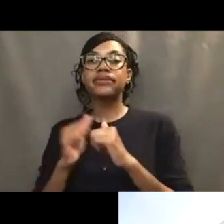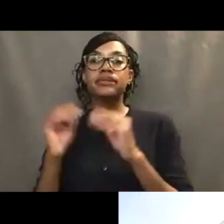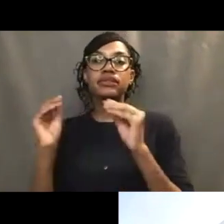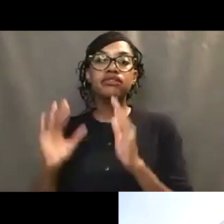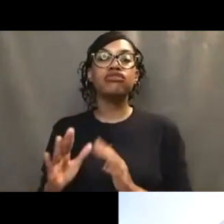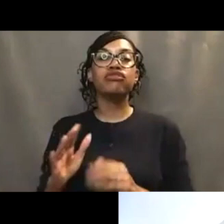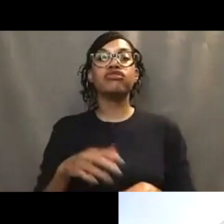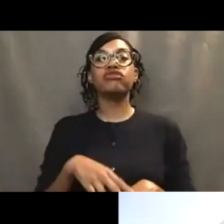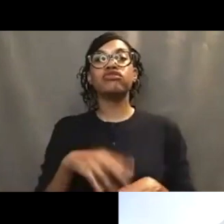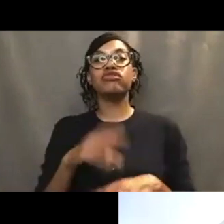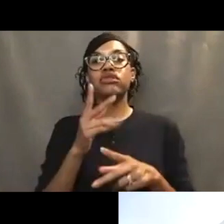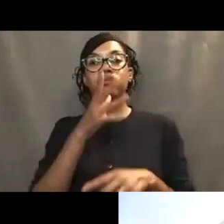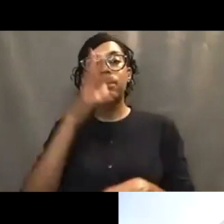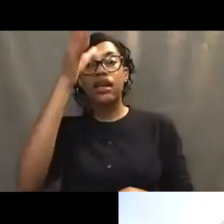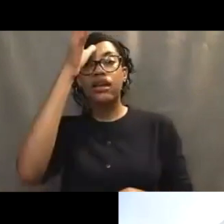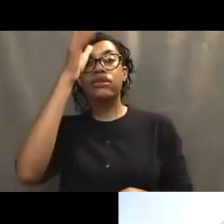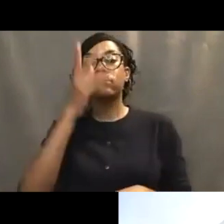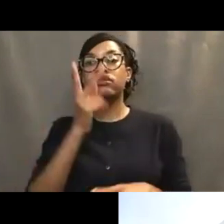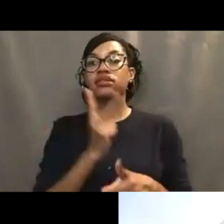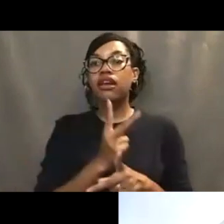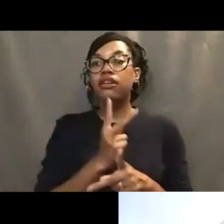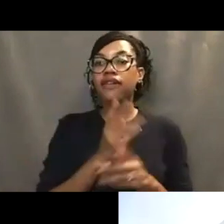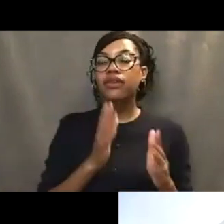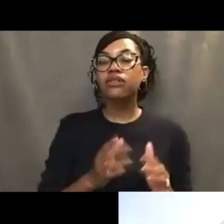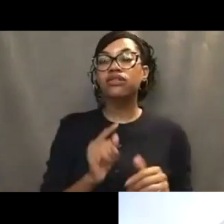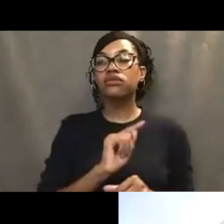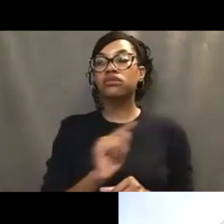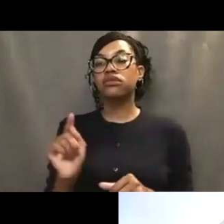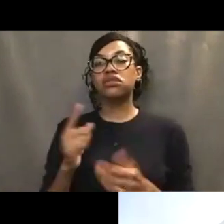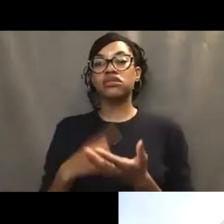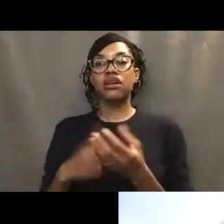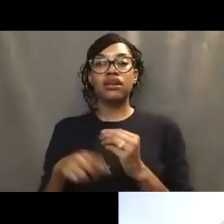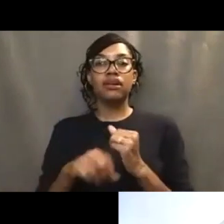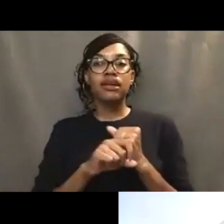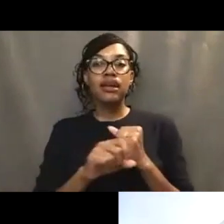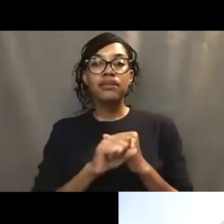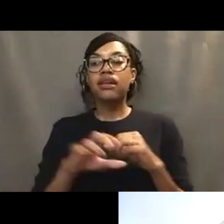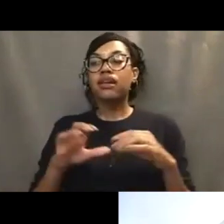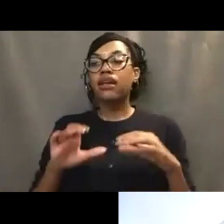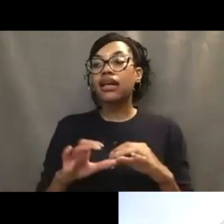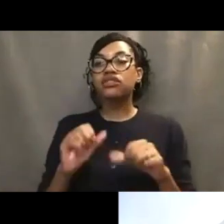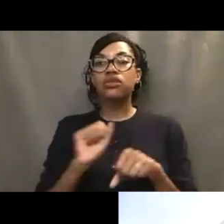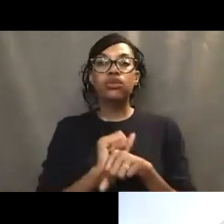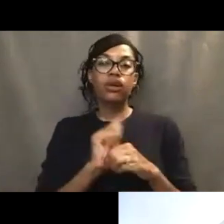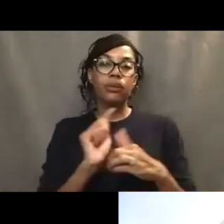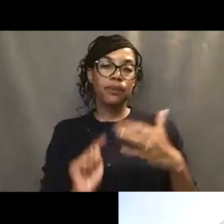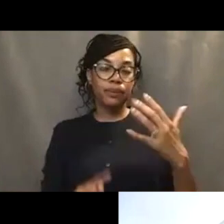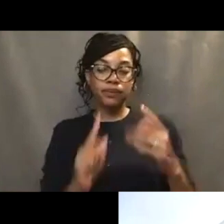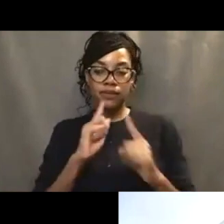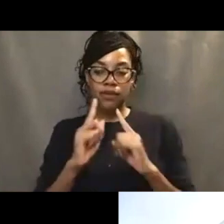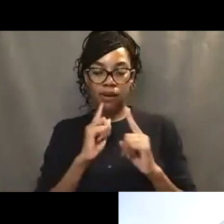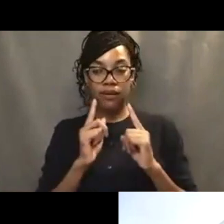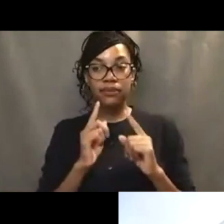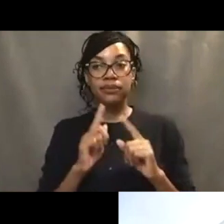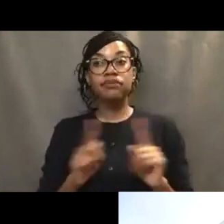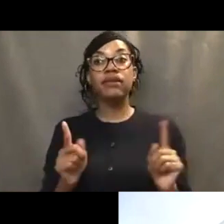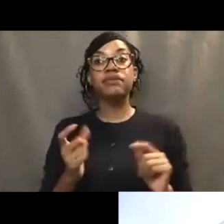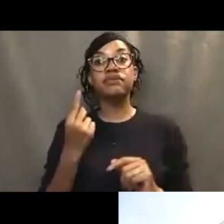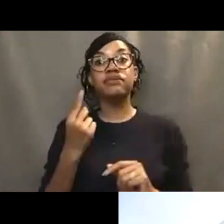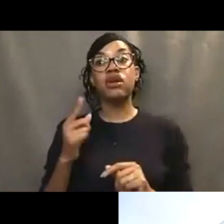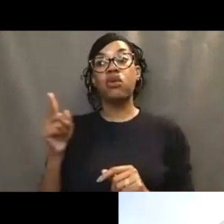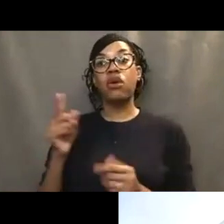the campaign, to talk about actions and work. But in the week of the